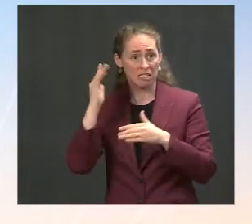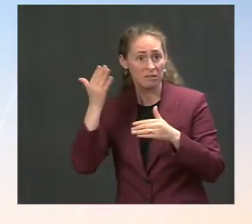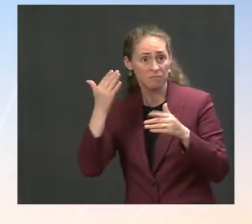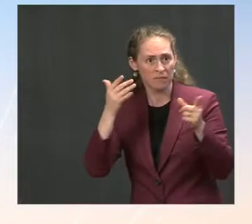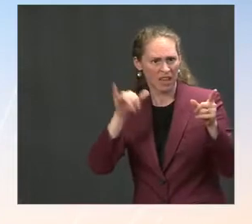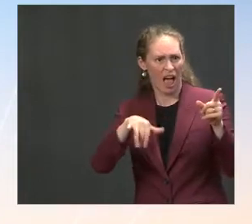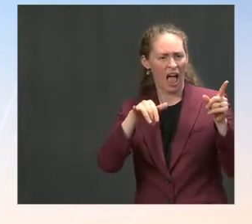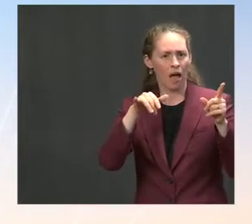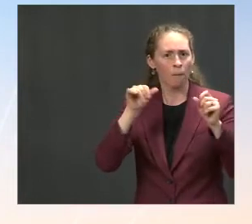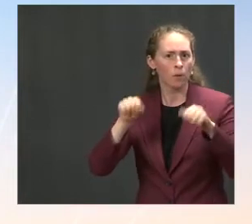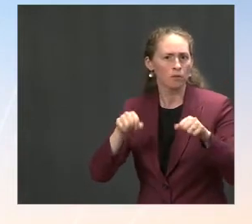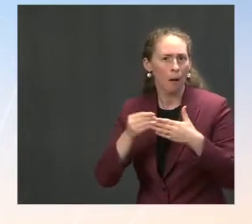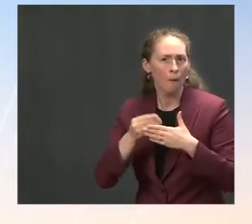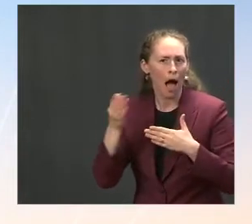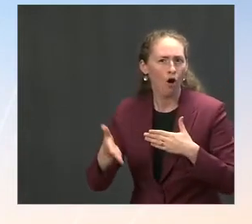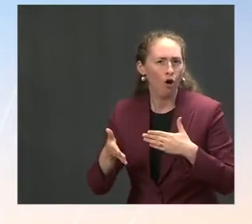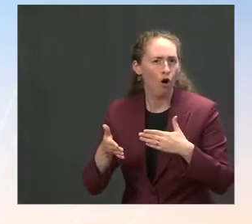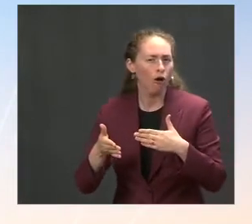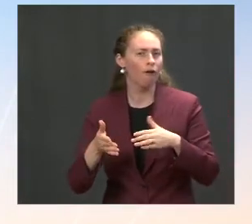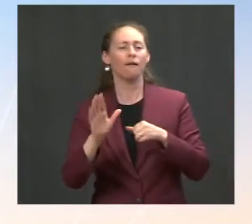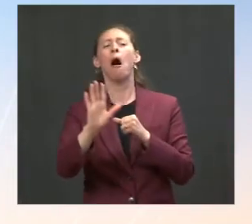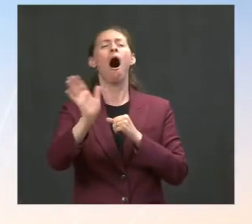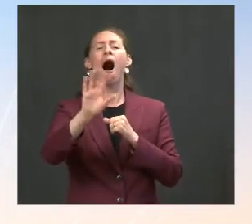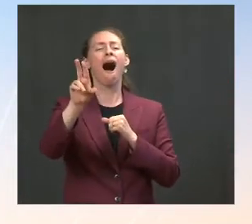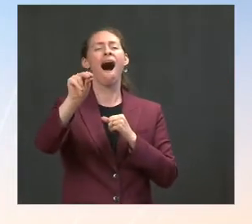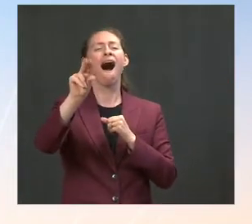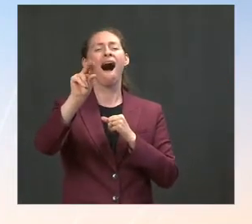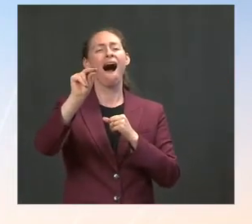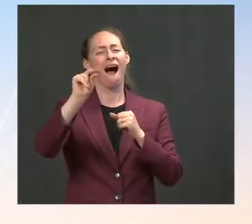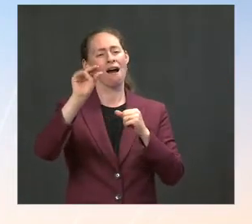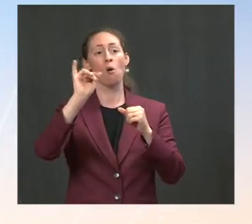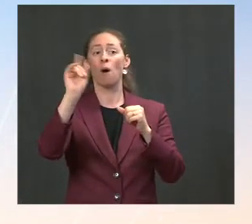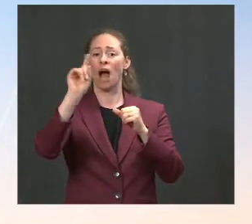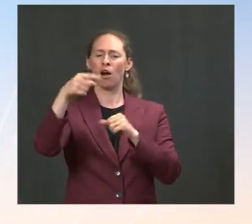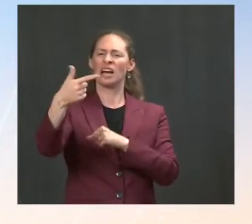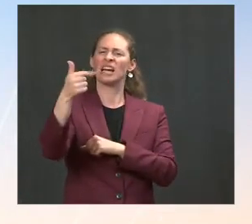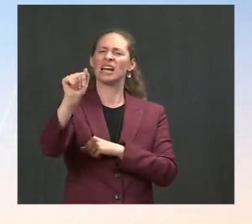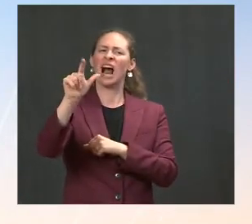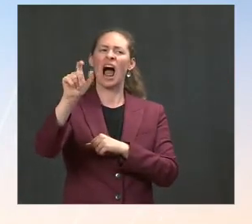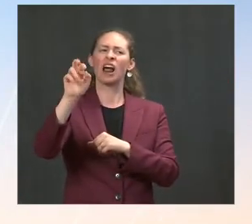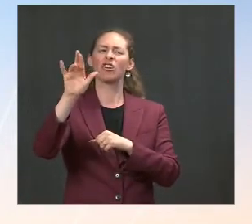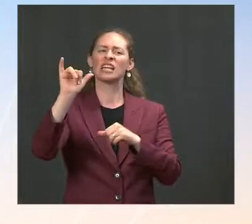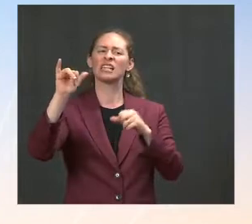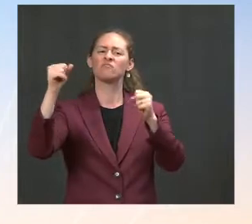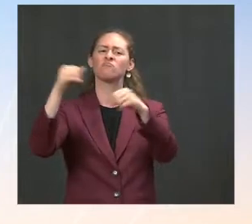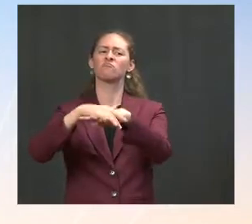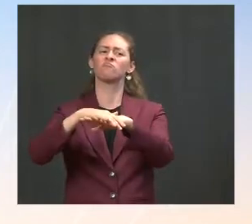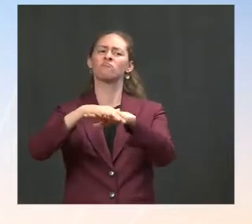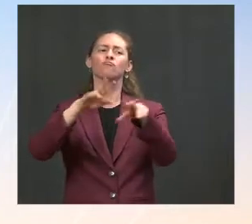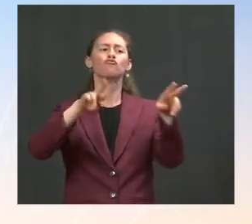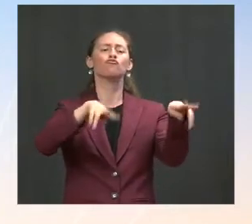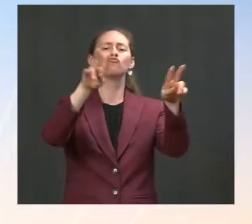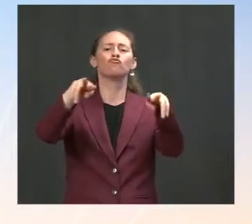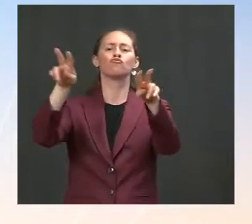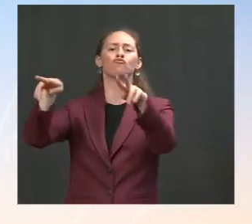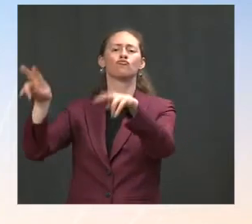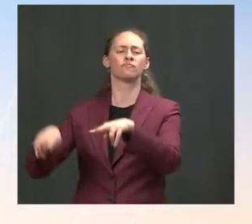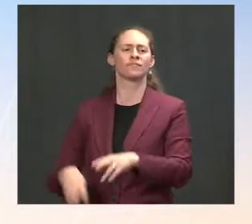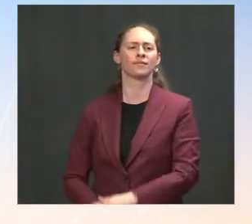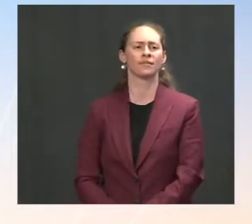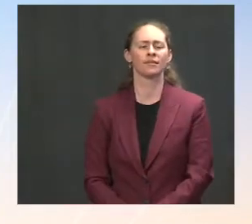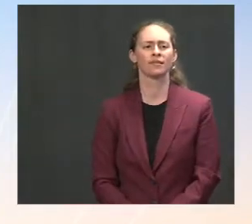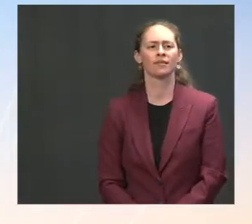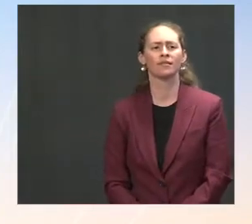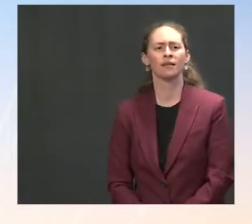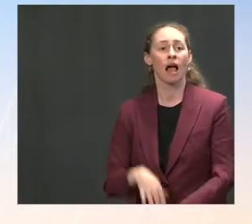not, those discussions will be happening with the gallerists, but that is different than meeting with prospective buyers. If there are prospective buyers there, you said yesterday that